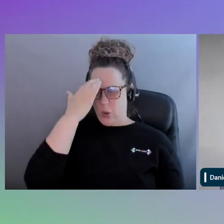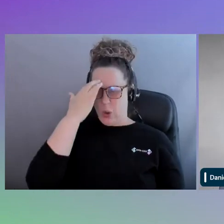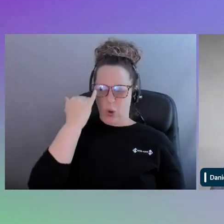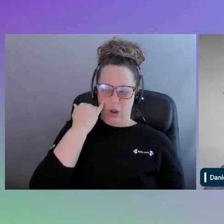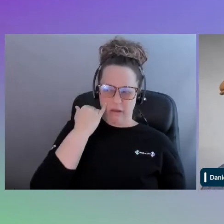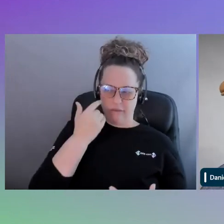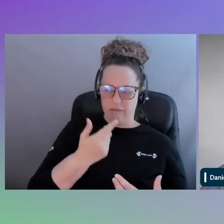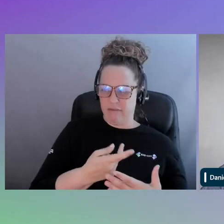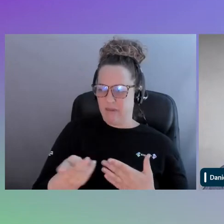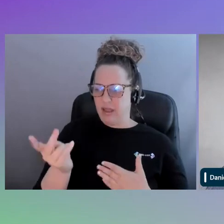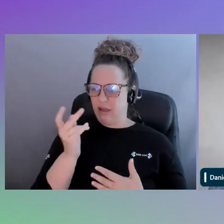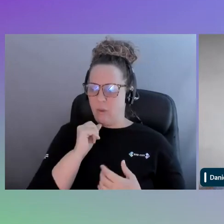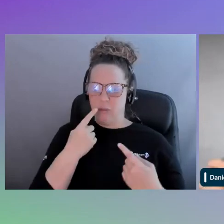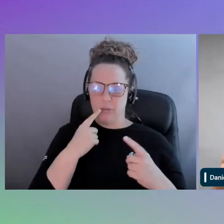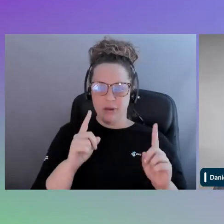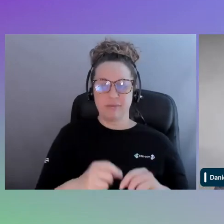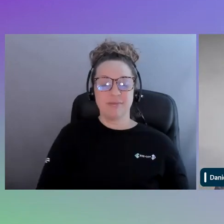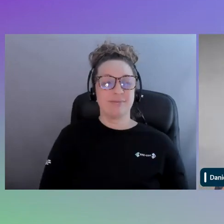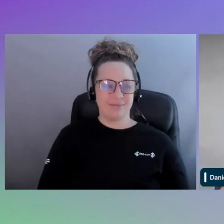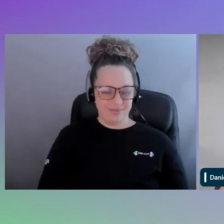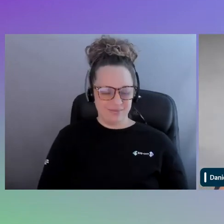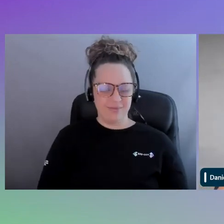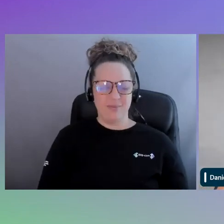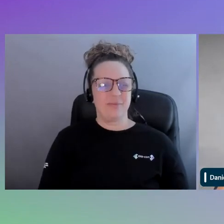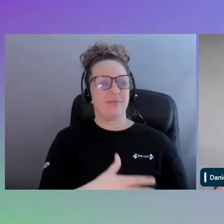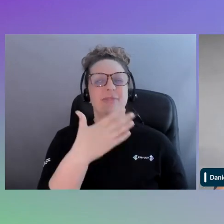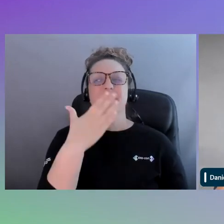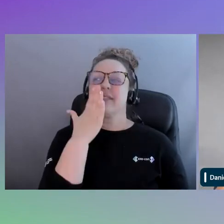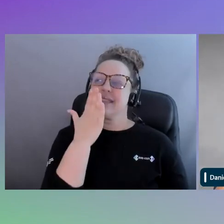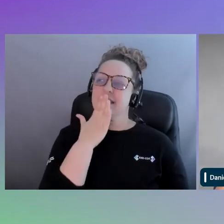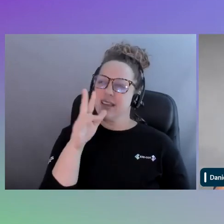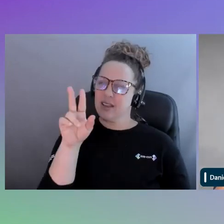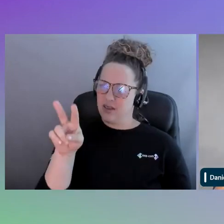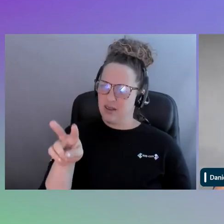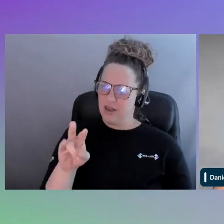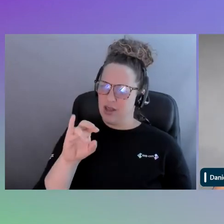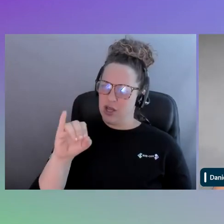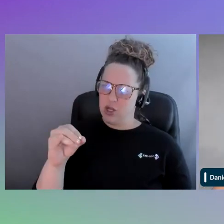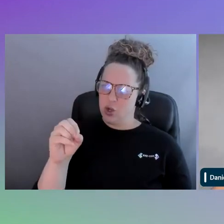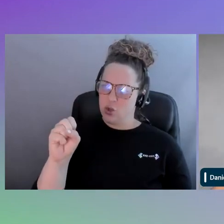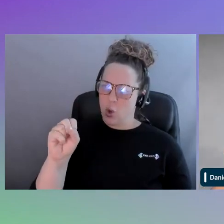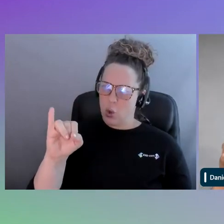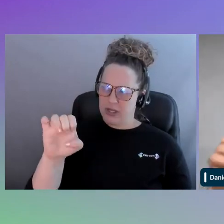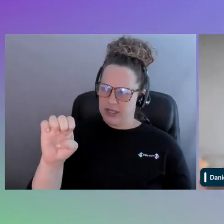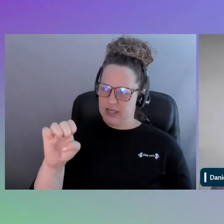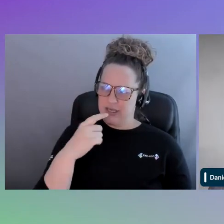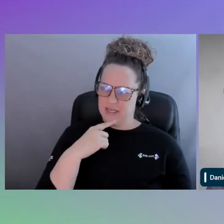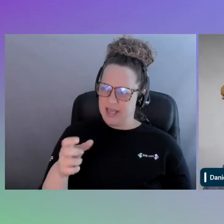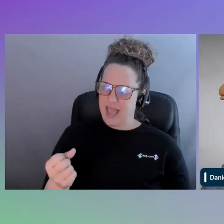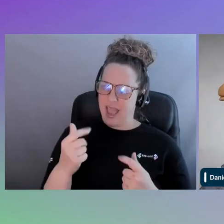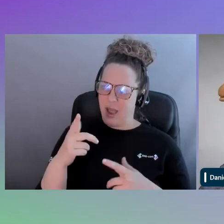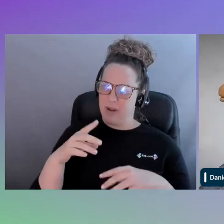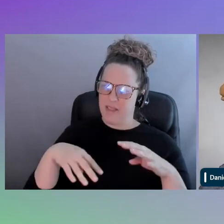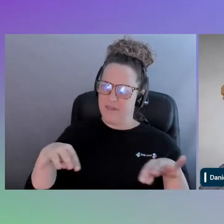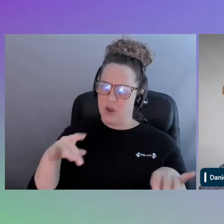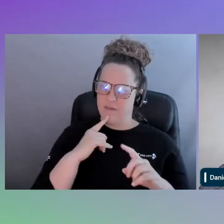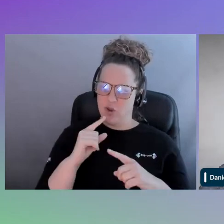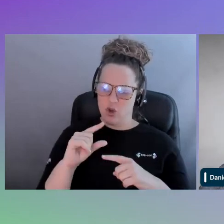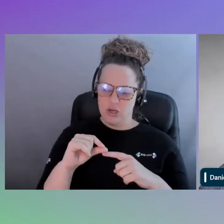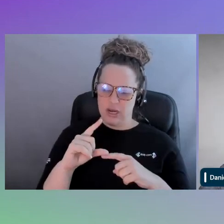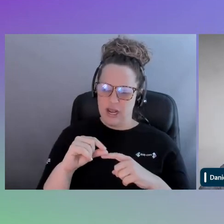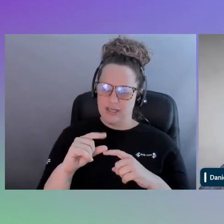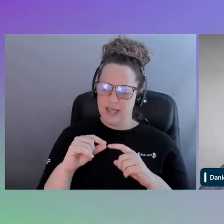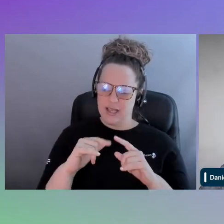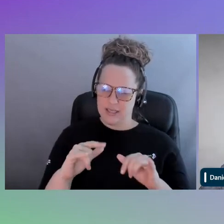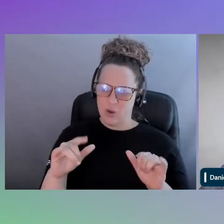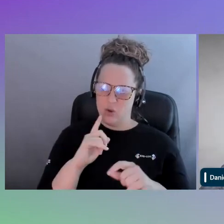Great, thank you. Let's take another question here. I've got a question from Josie saying, how many of the variations for text sizes,